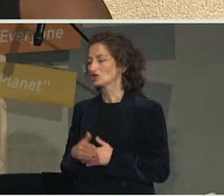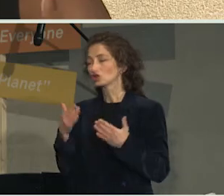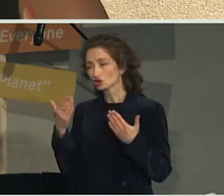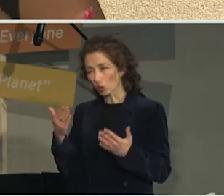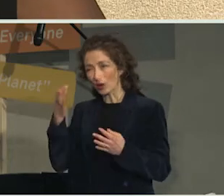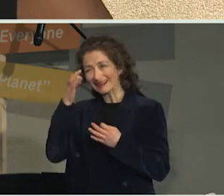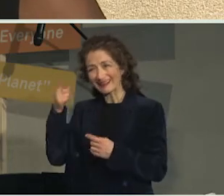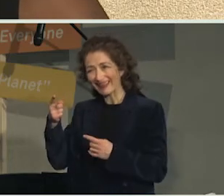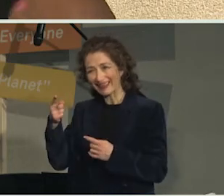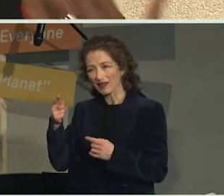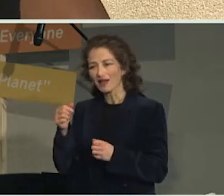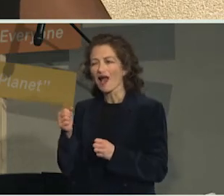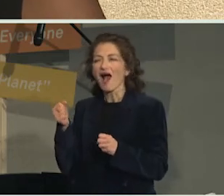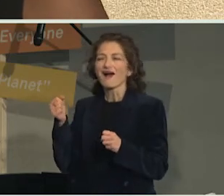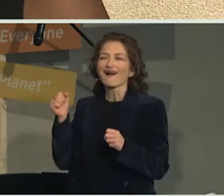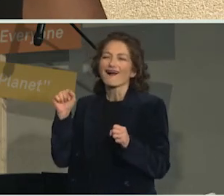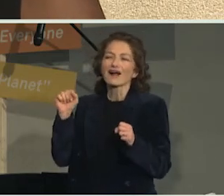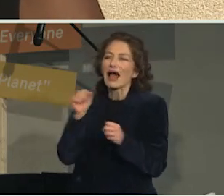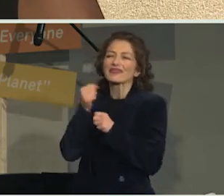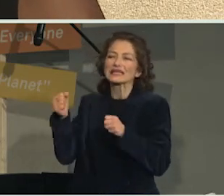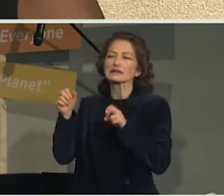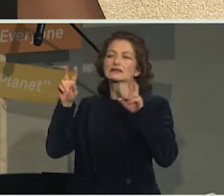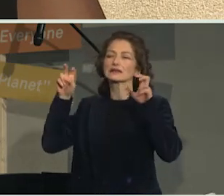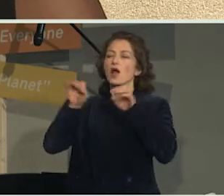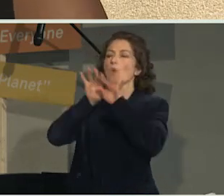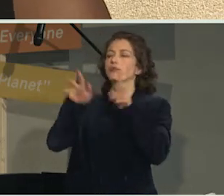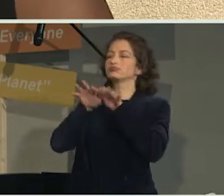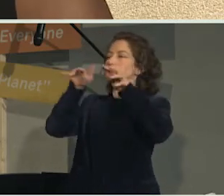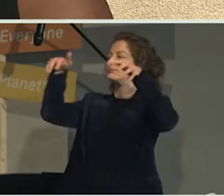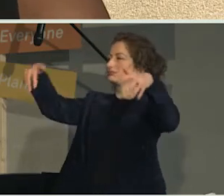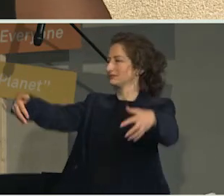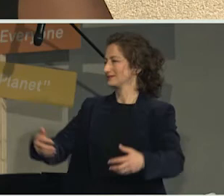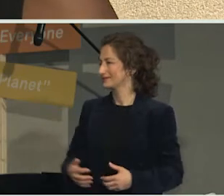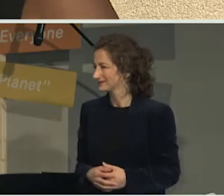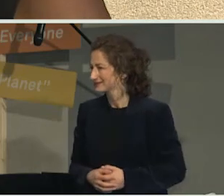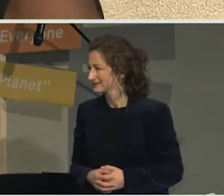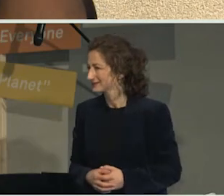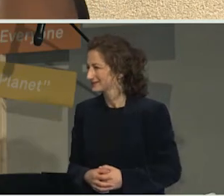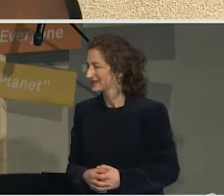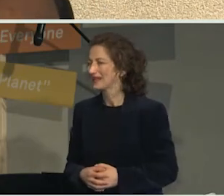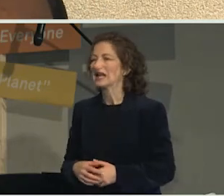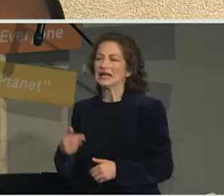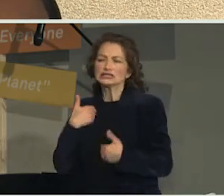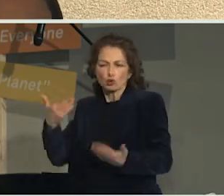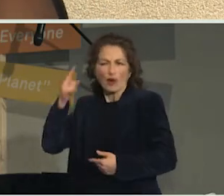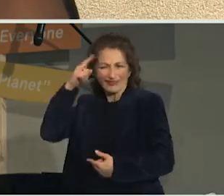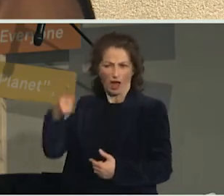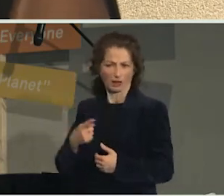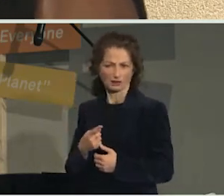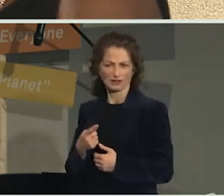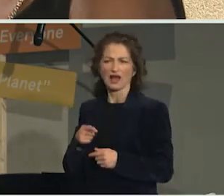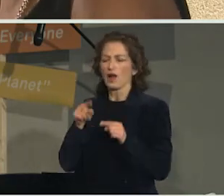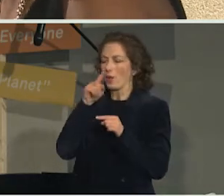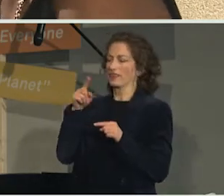It couldn't hold any water long enough to do any damage in respectable political discourses. But then